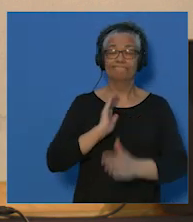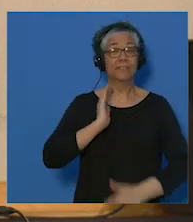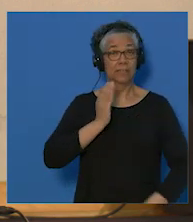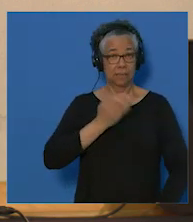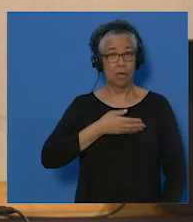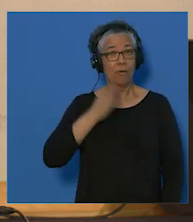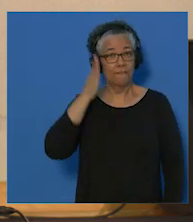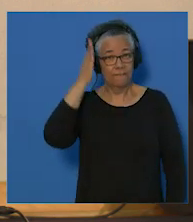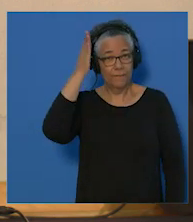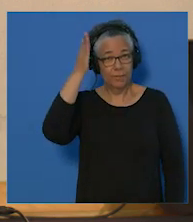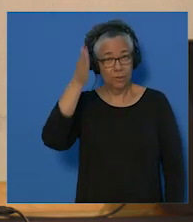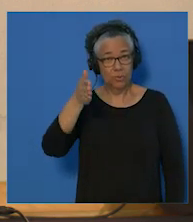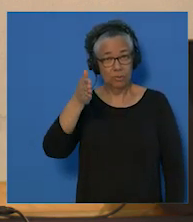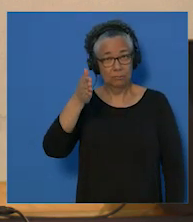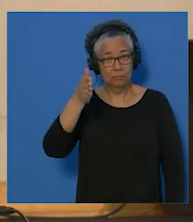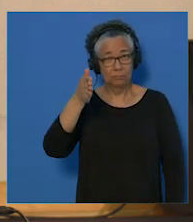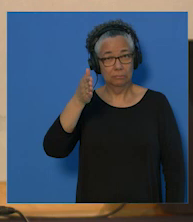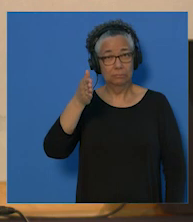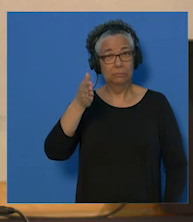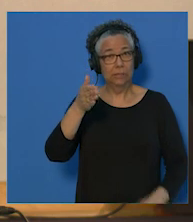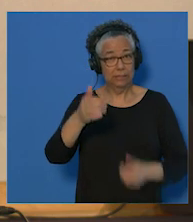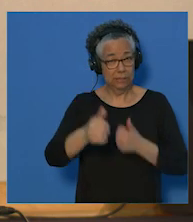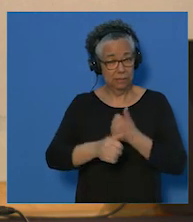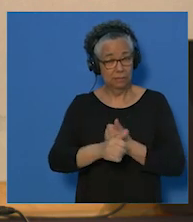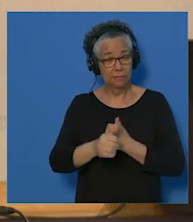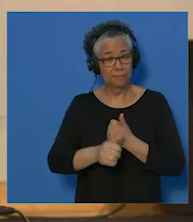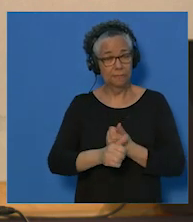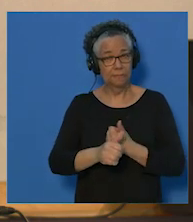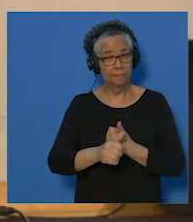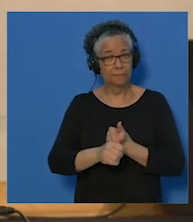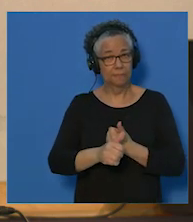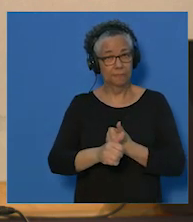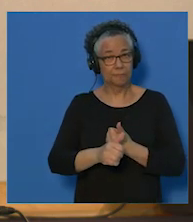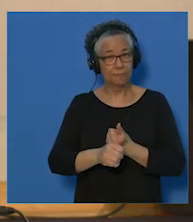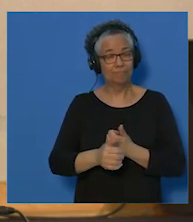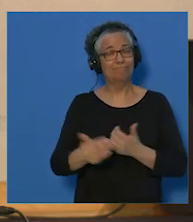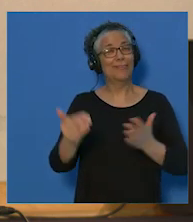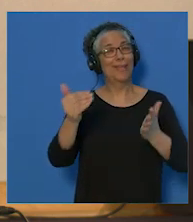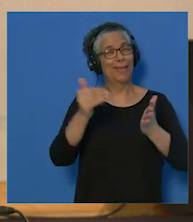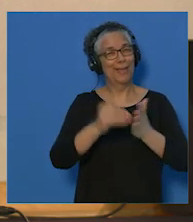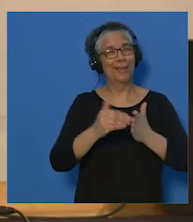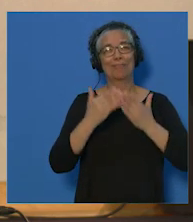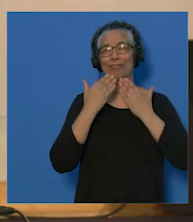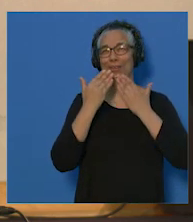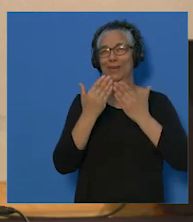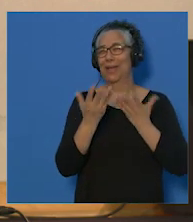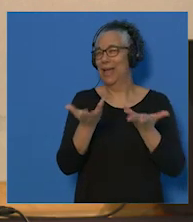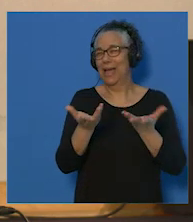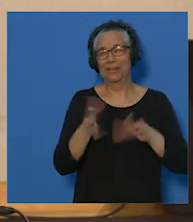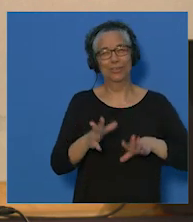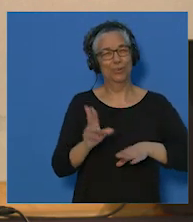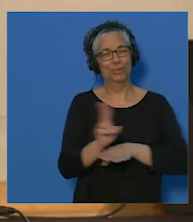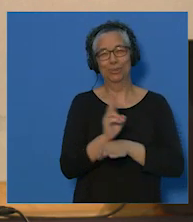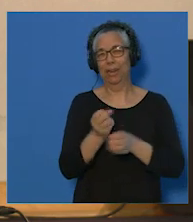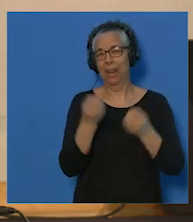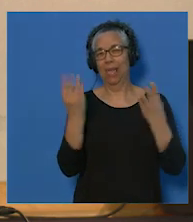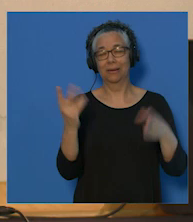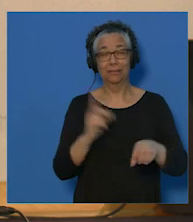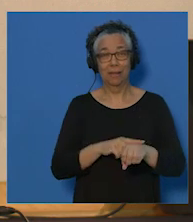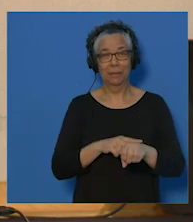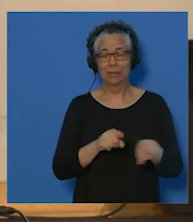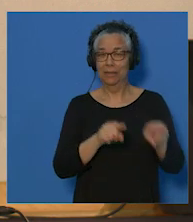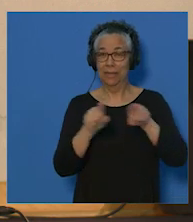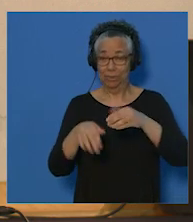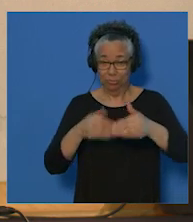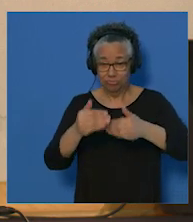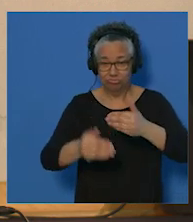future that is at stake. And so once again, I'm grateful. I know I don't want to take up too much time as we move through.